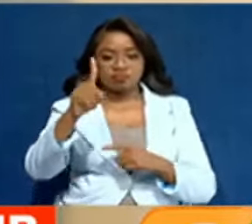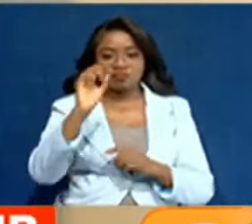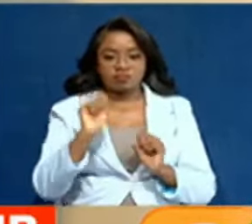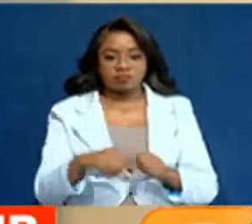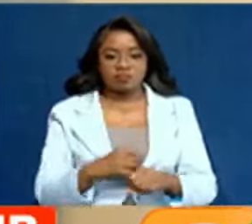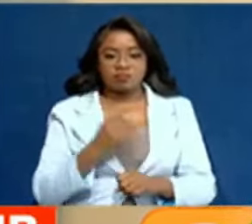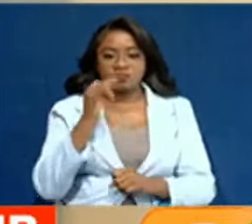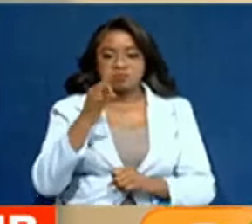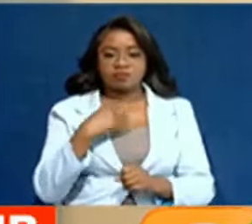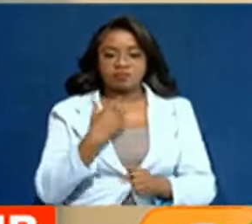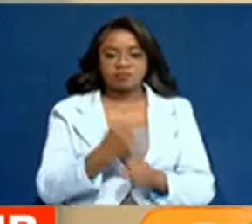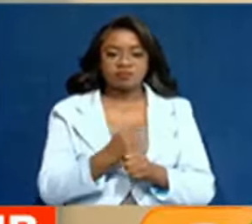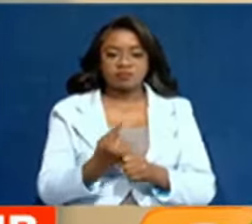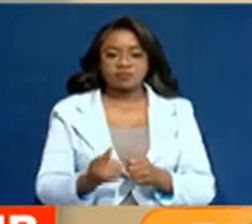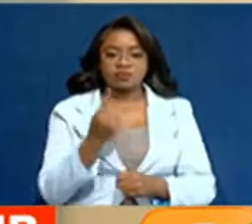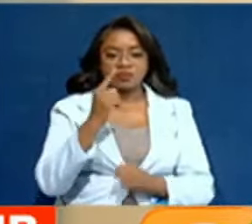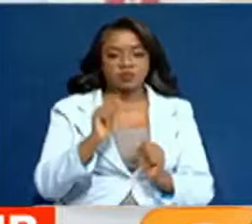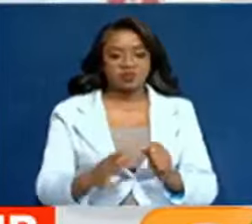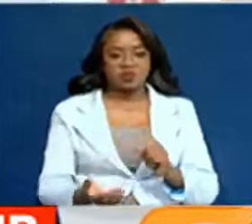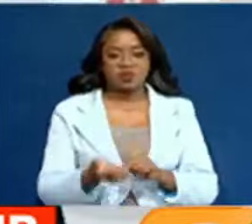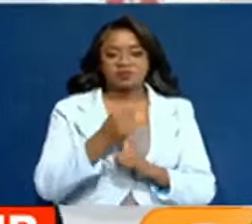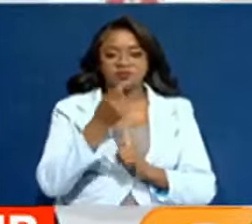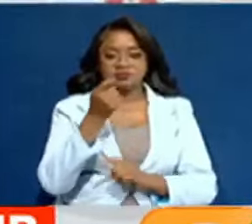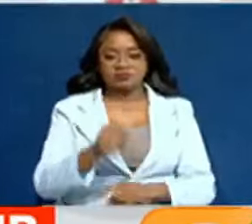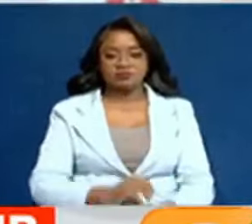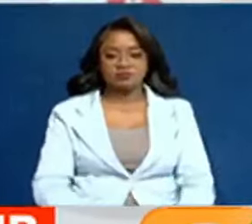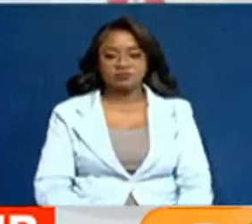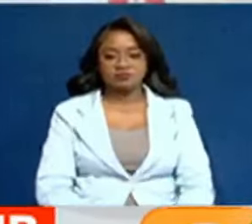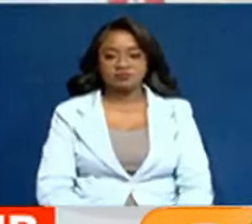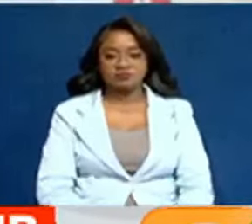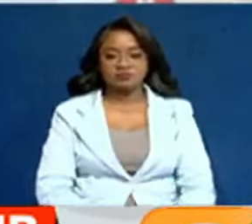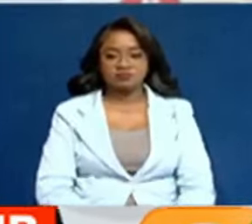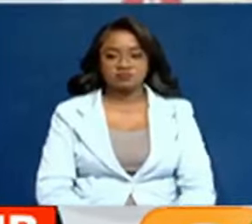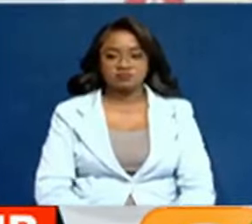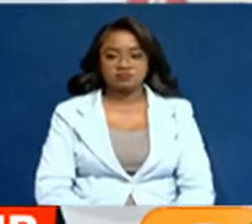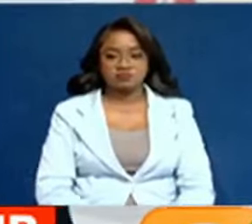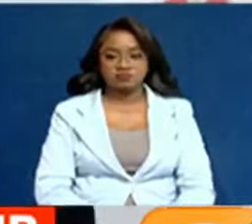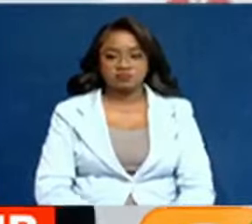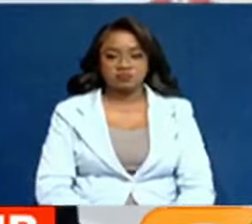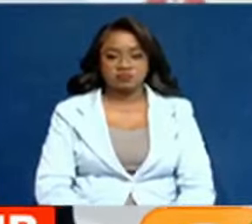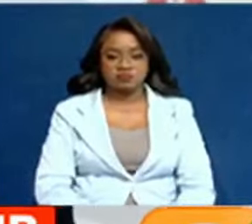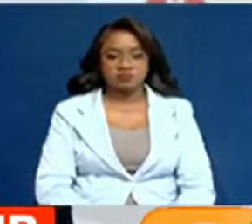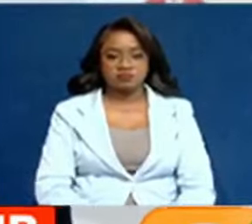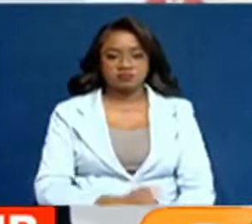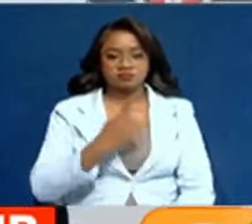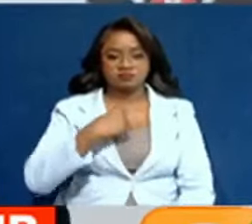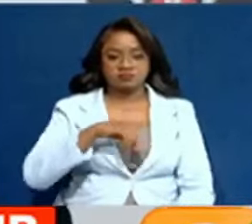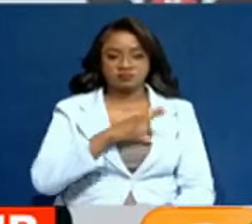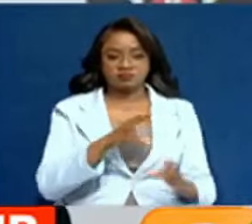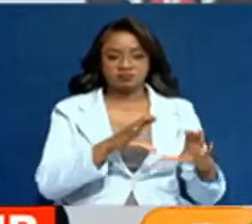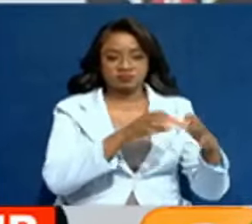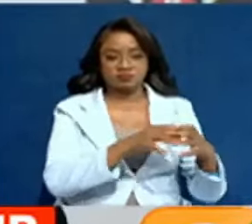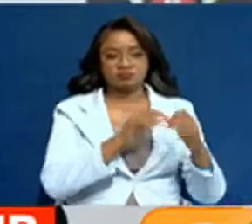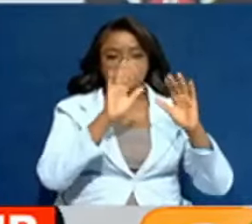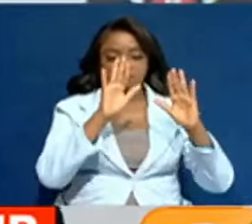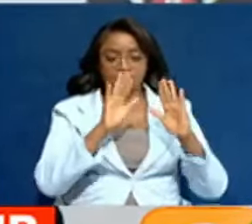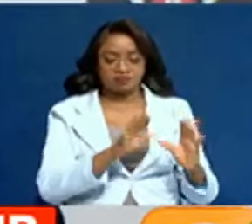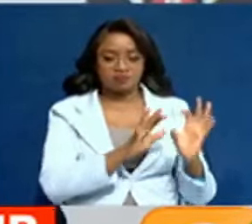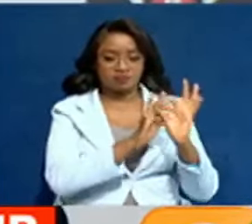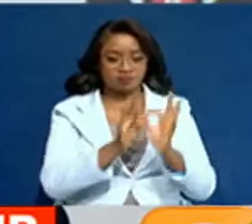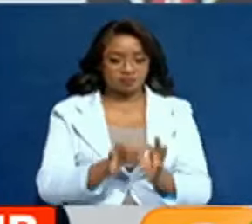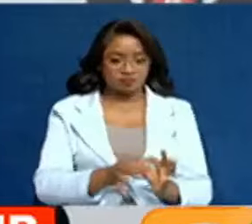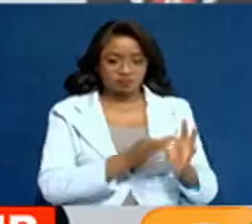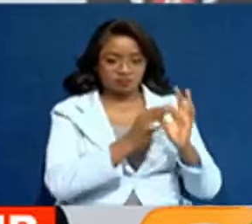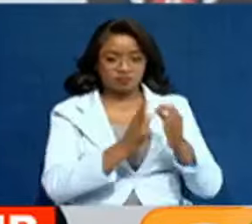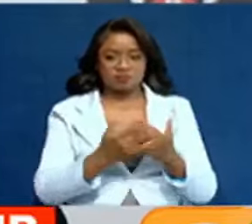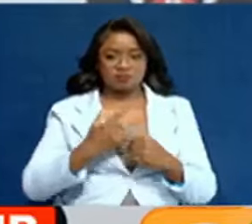achieve maximum the potential you have. I think from a Viutravel aspect is collaborations are key for growth, and we are also